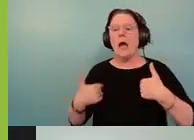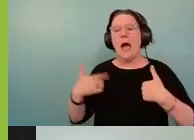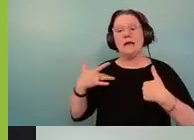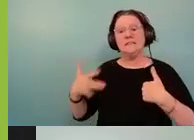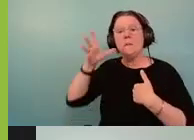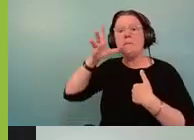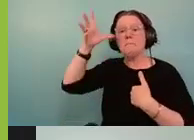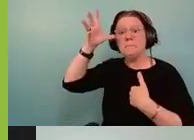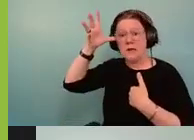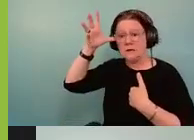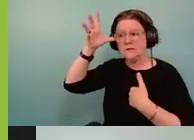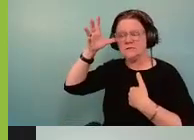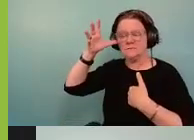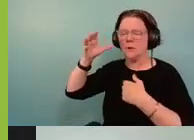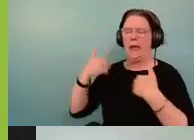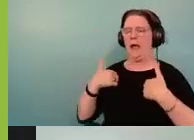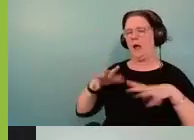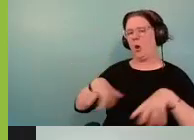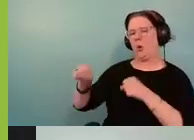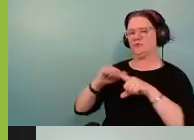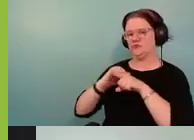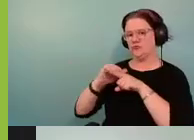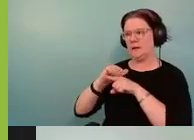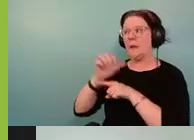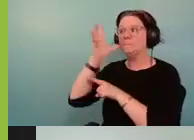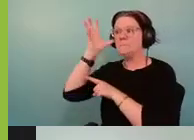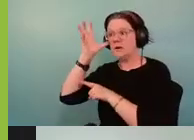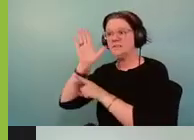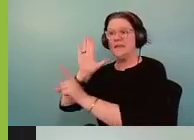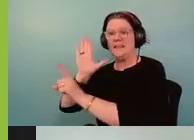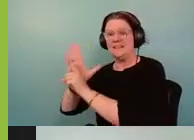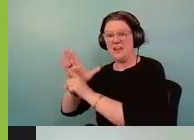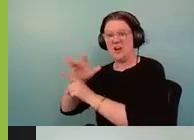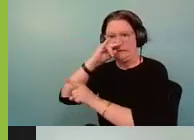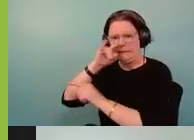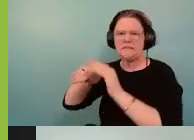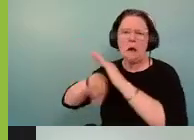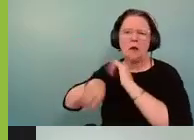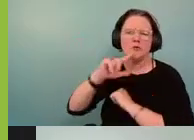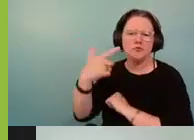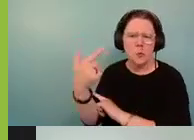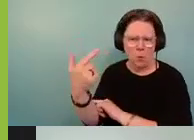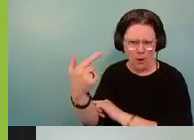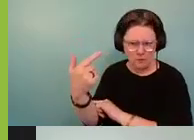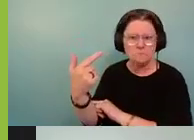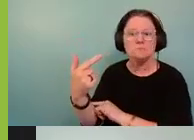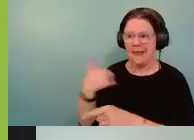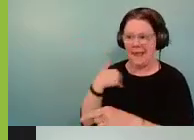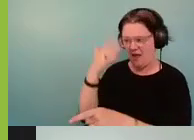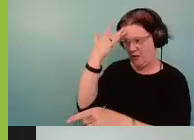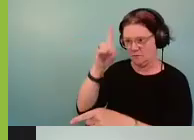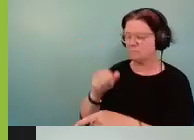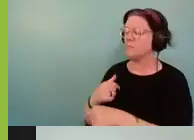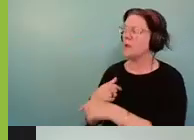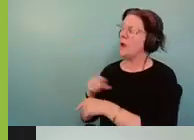parents of young adults with disabilities, and I'll ask them, think about how many people have access